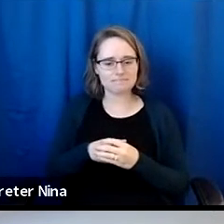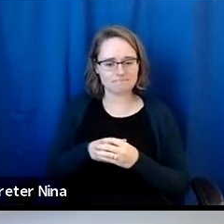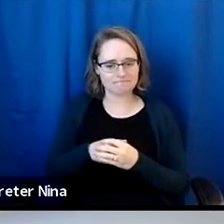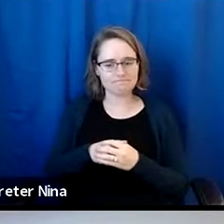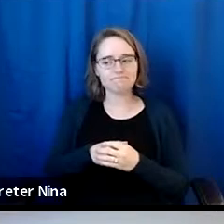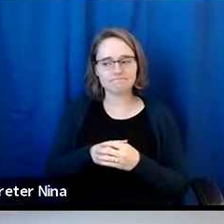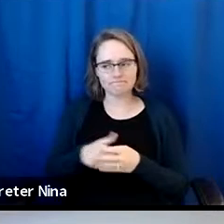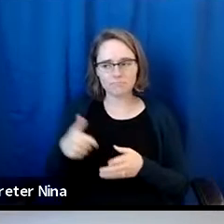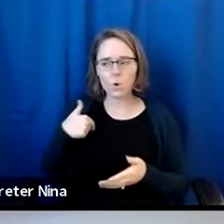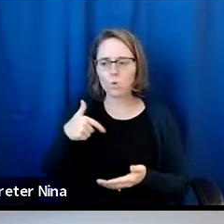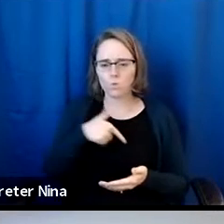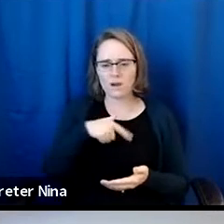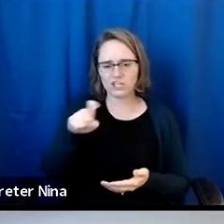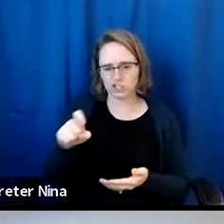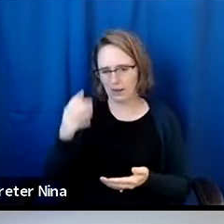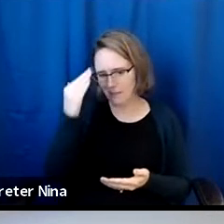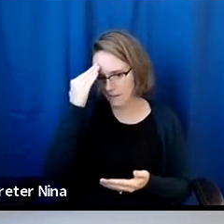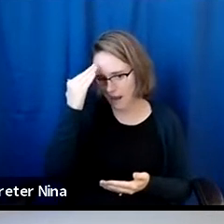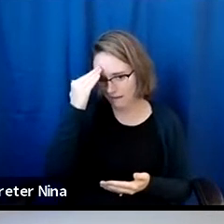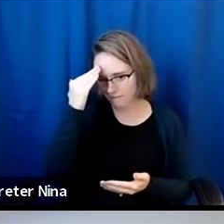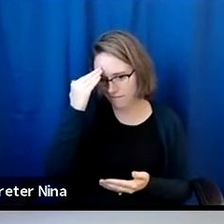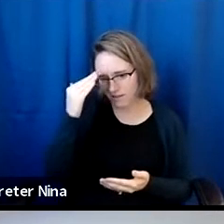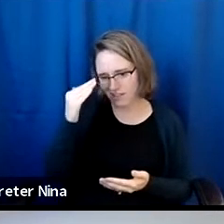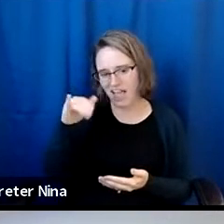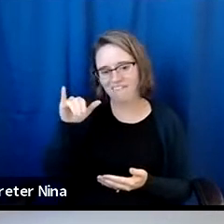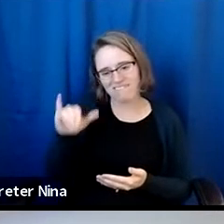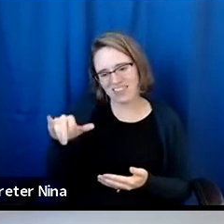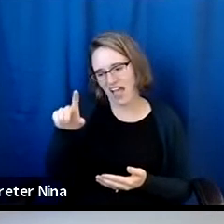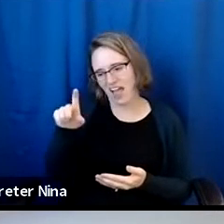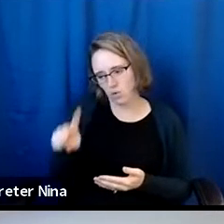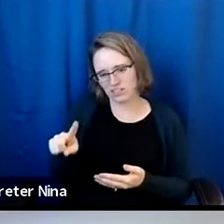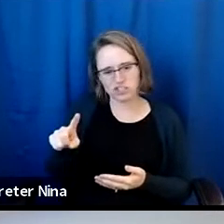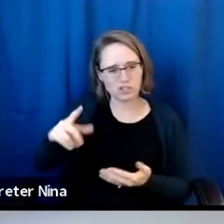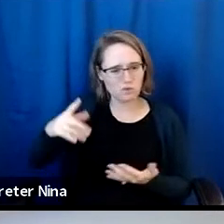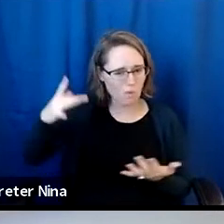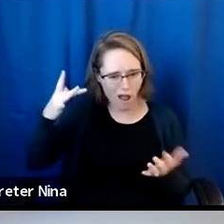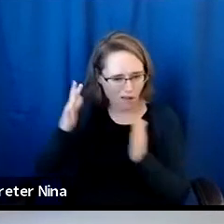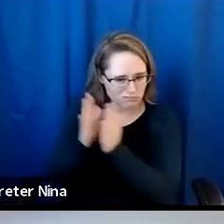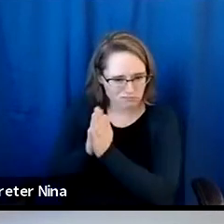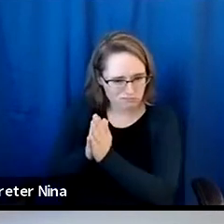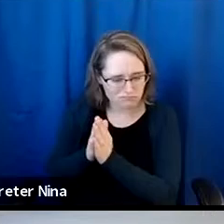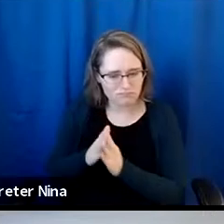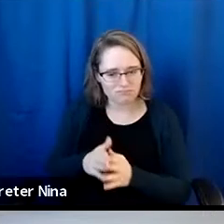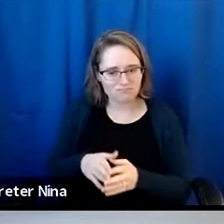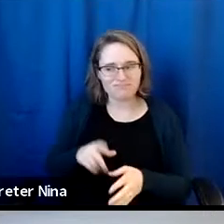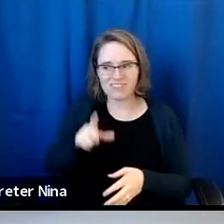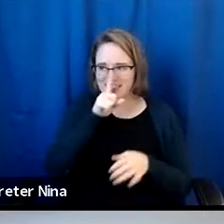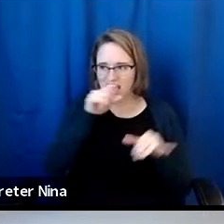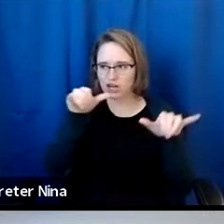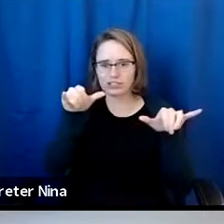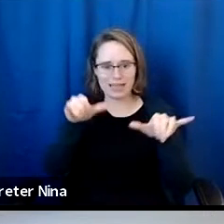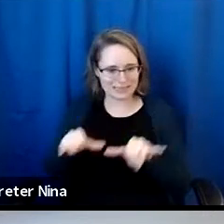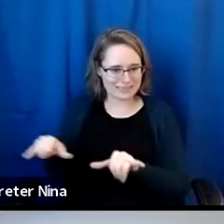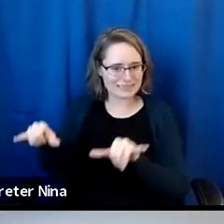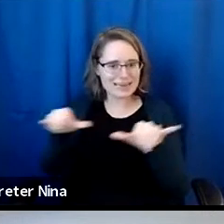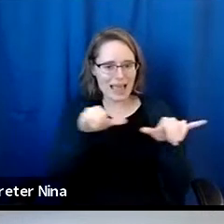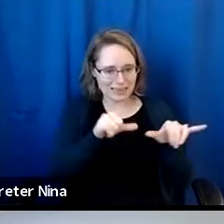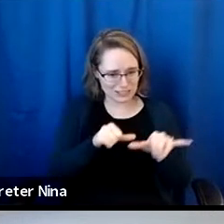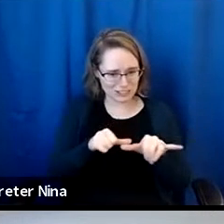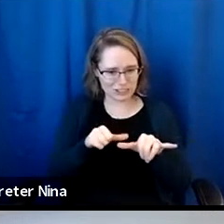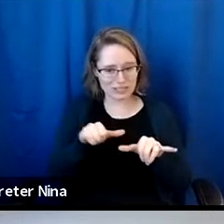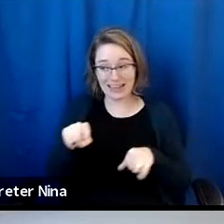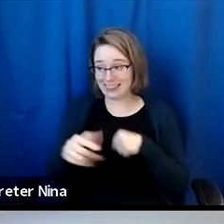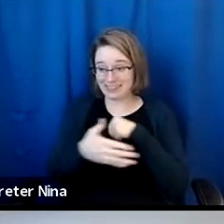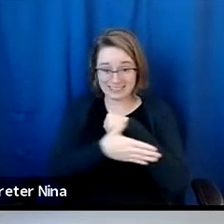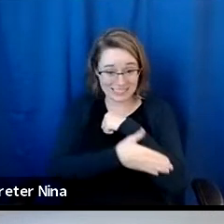should be mindful of even where that question comes from, right? In the sense that there's a standard, right, that we have come in this country,